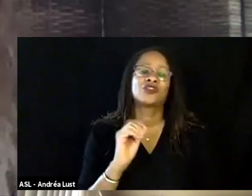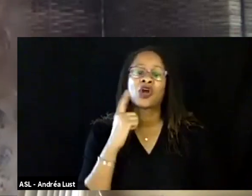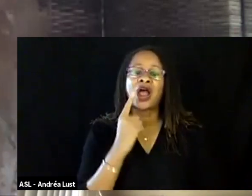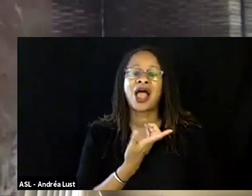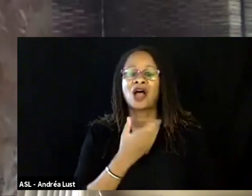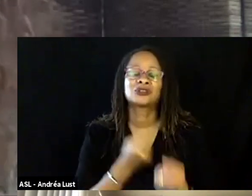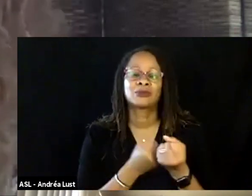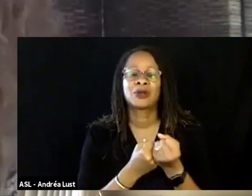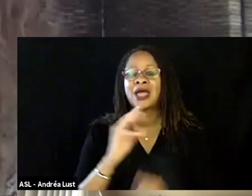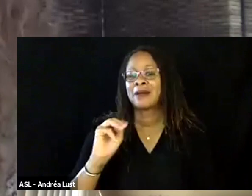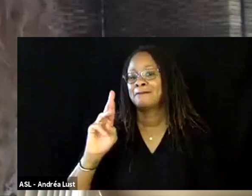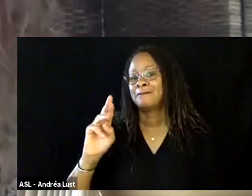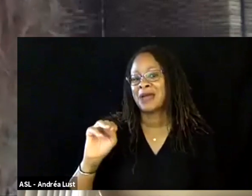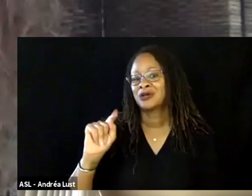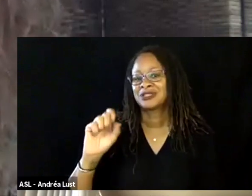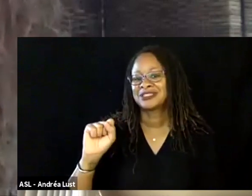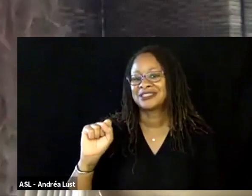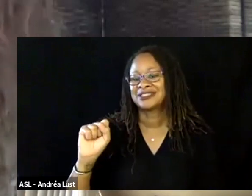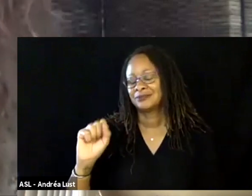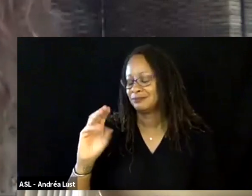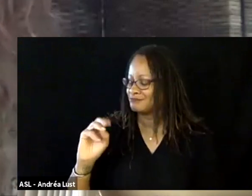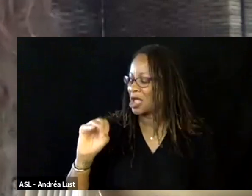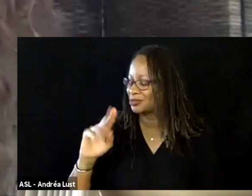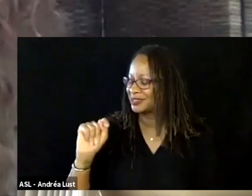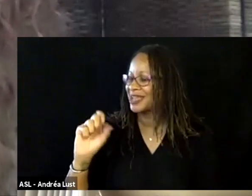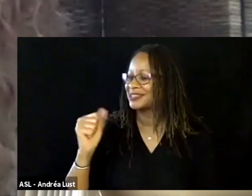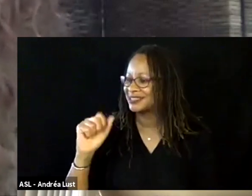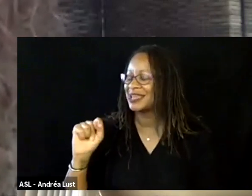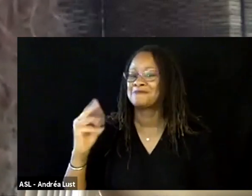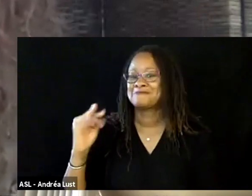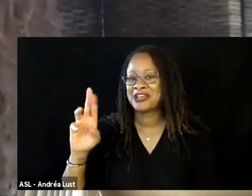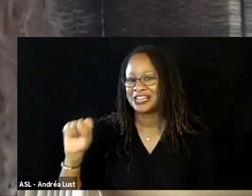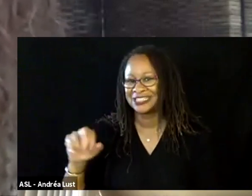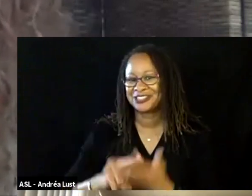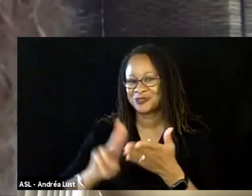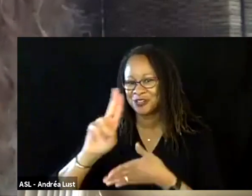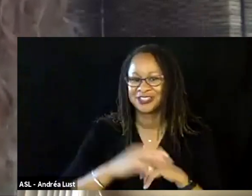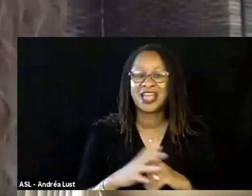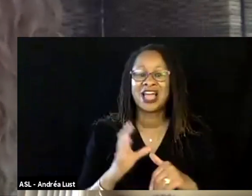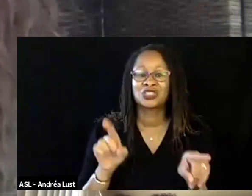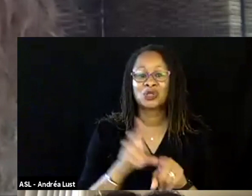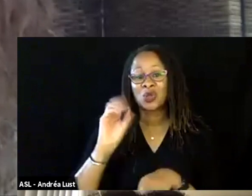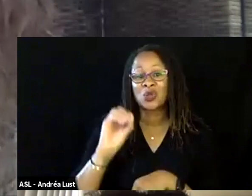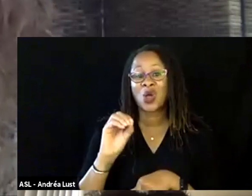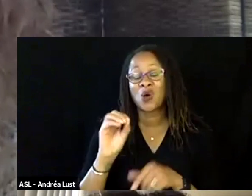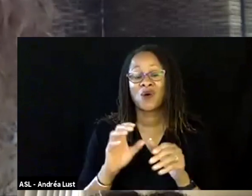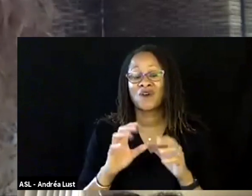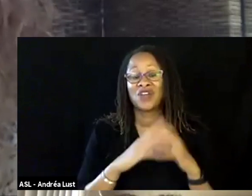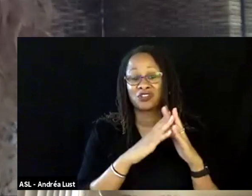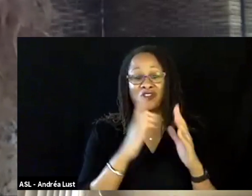adore, Mount St. Mary's University. She's also the co-founder of CME, the Center